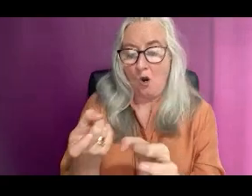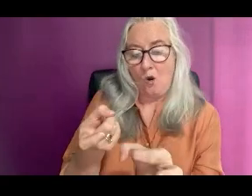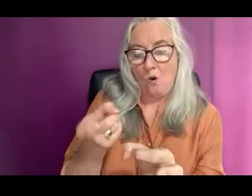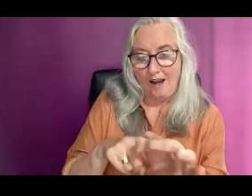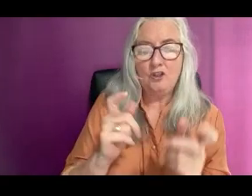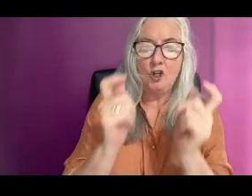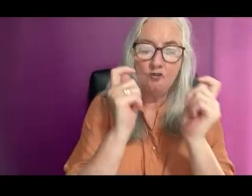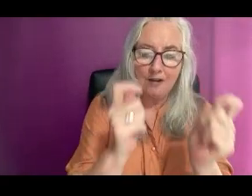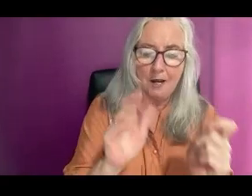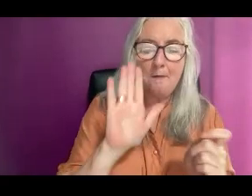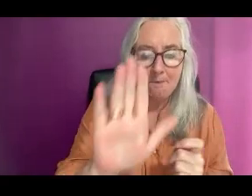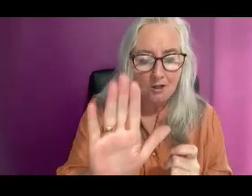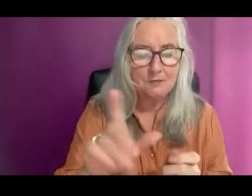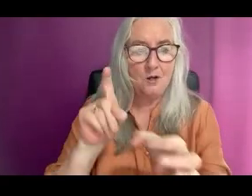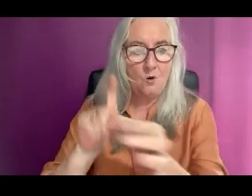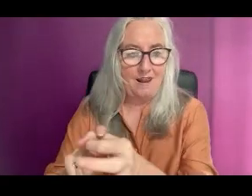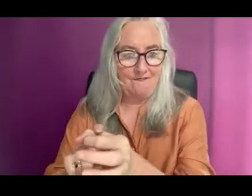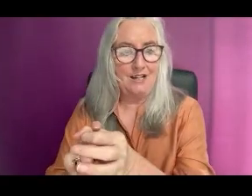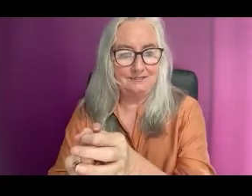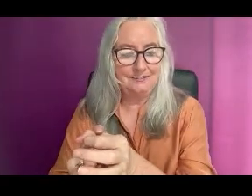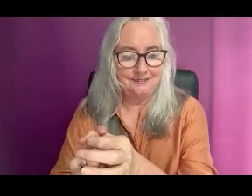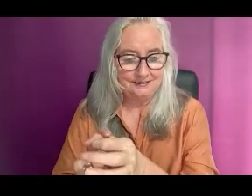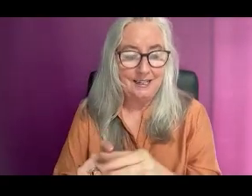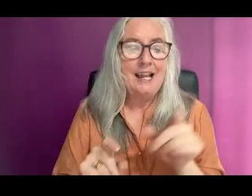is qualified, then you can avail of the 90% funding.